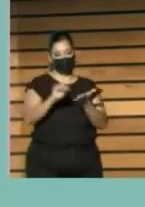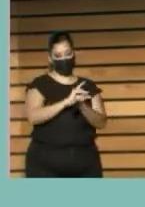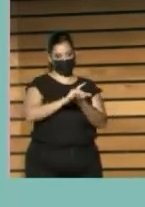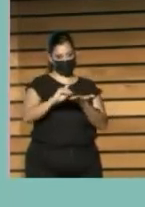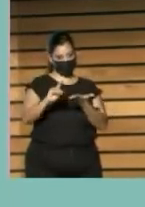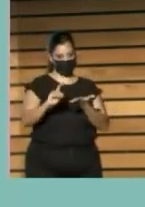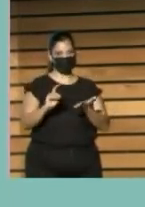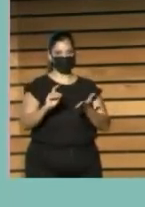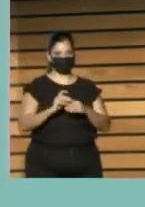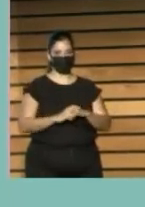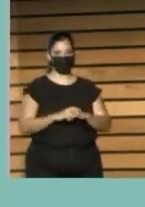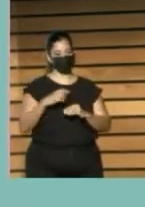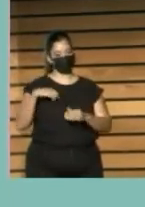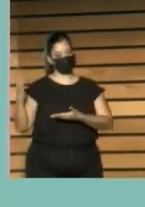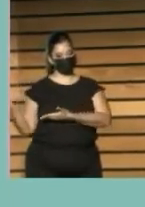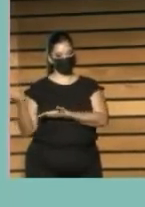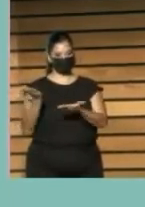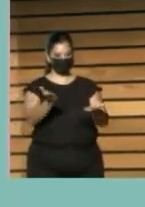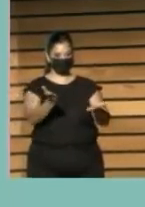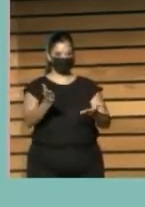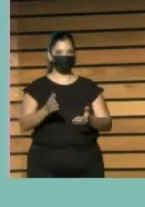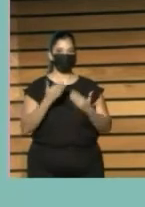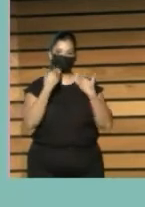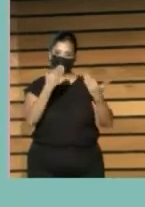os dejo con él Muchas gracias